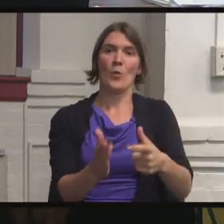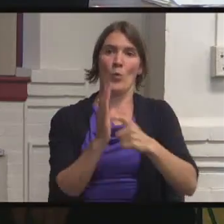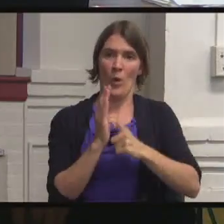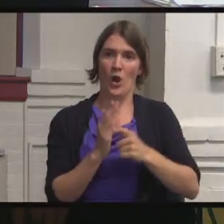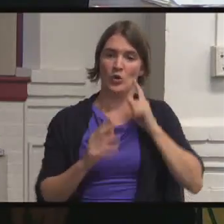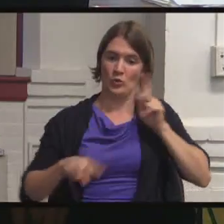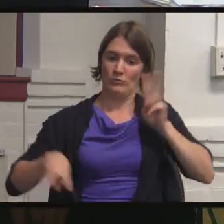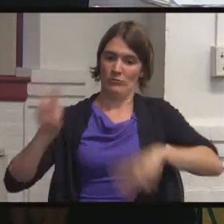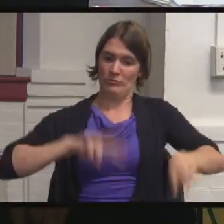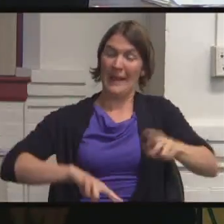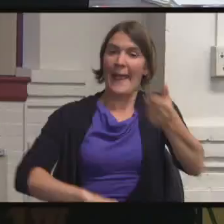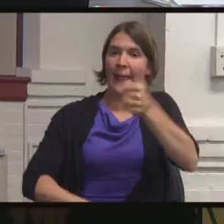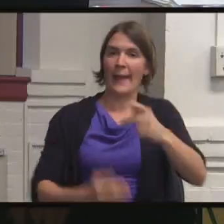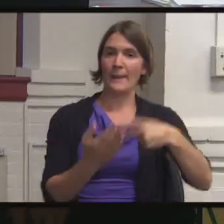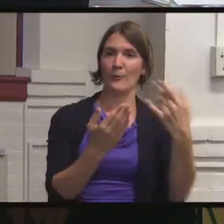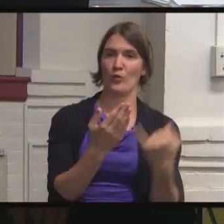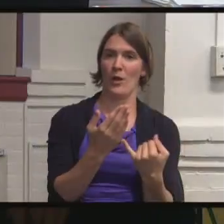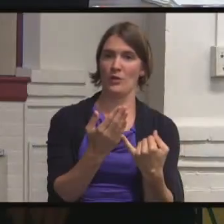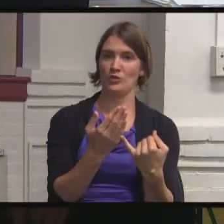projects